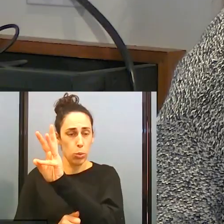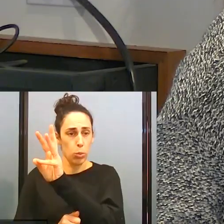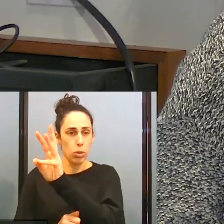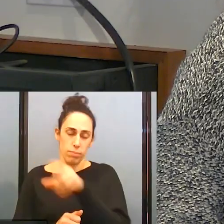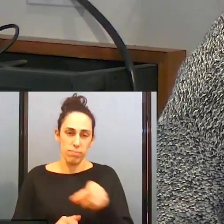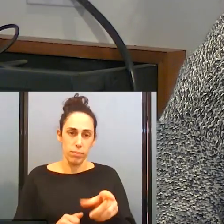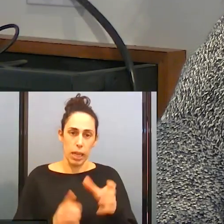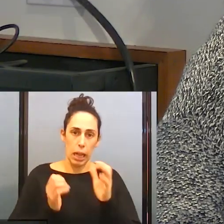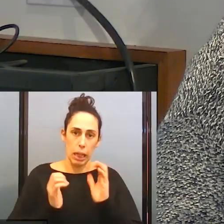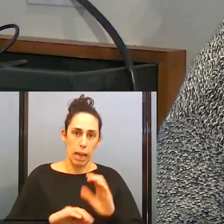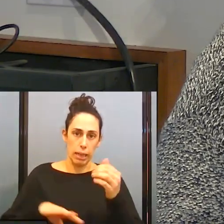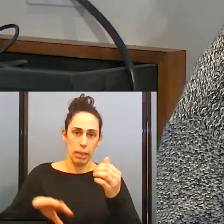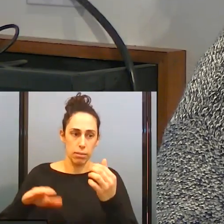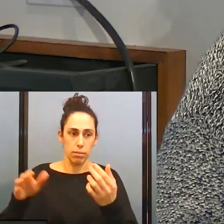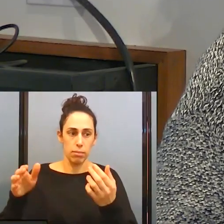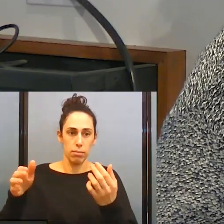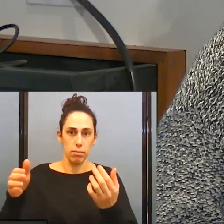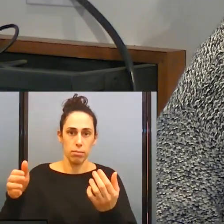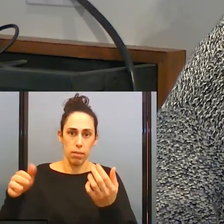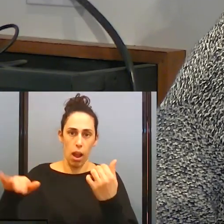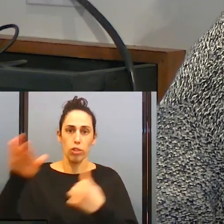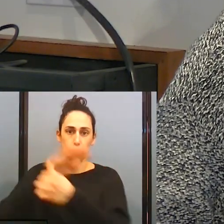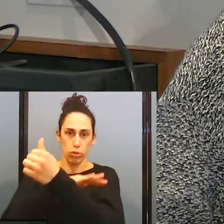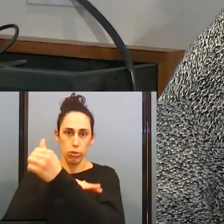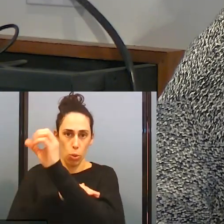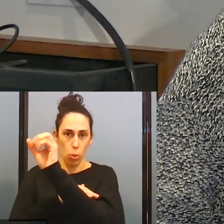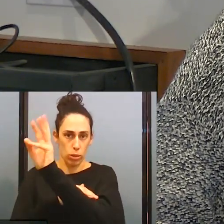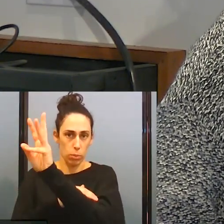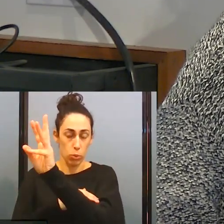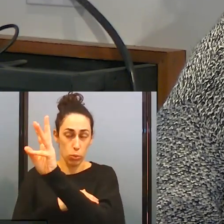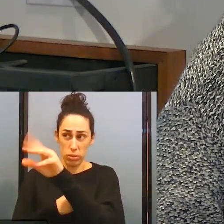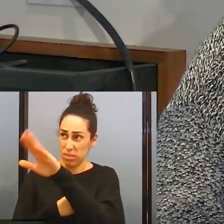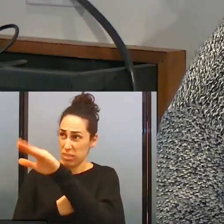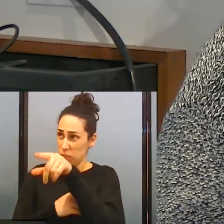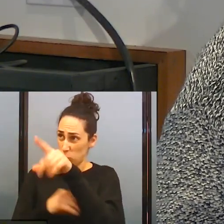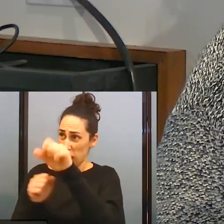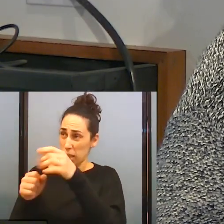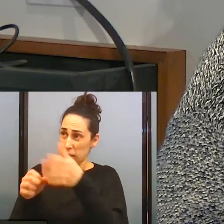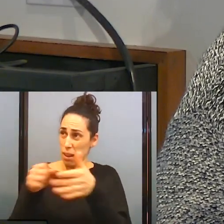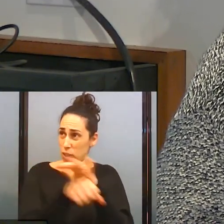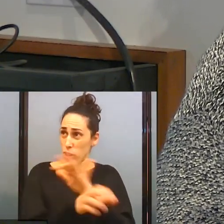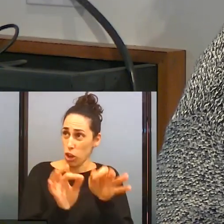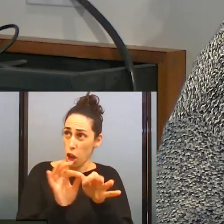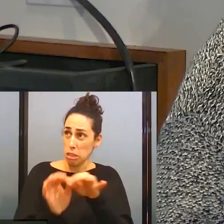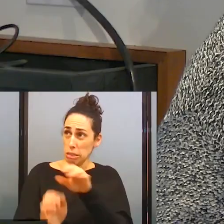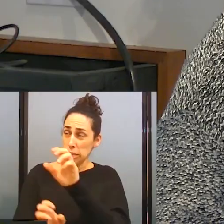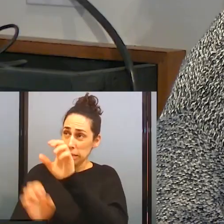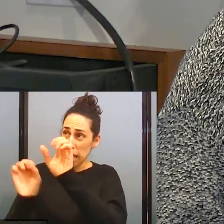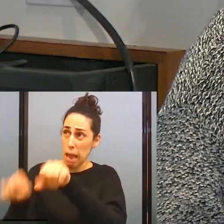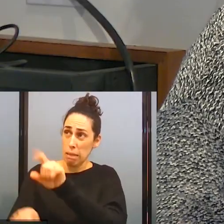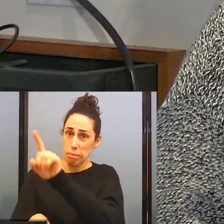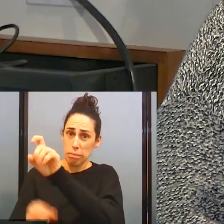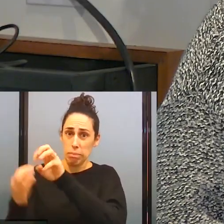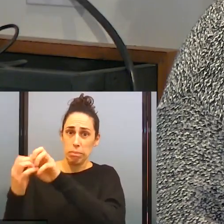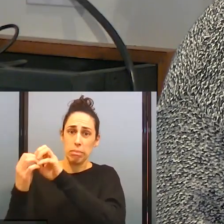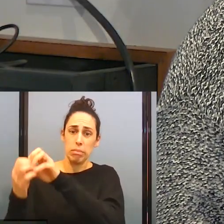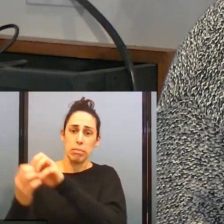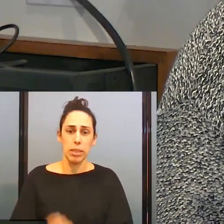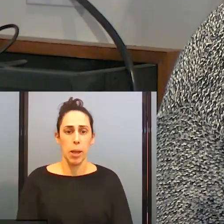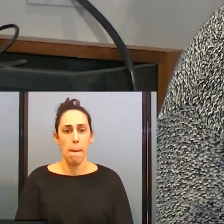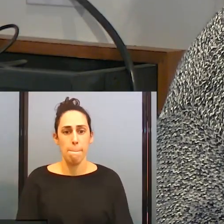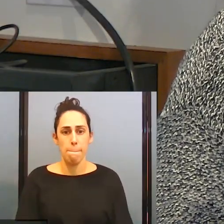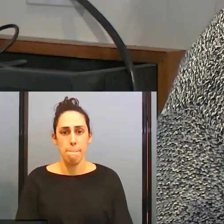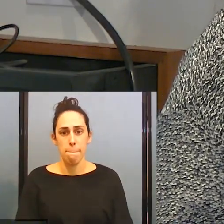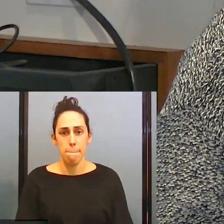of emergency funding through that. I would encourage everybody